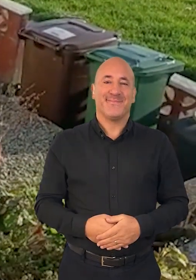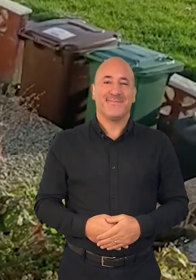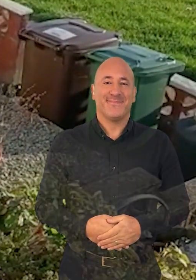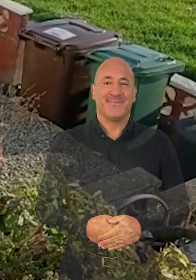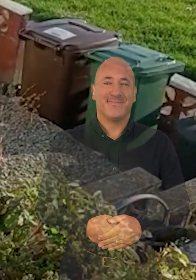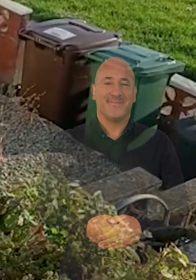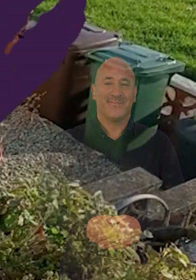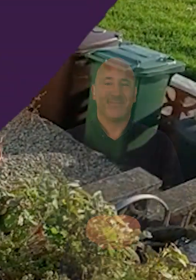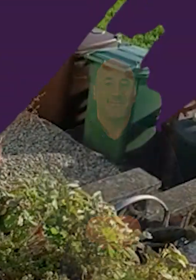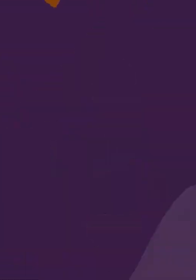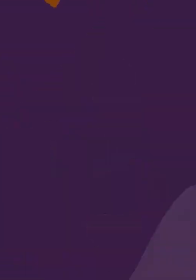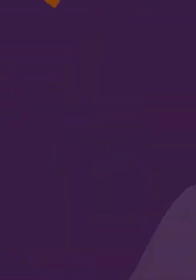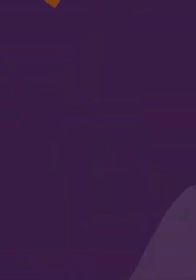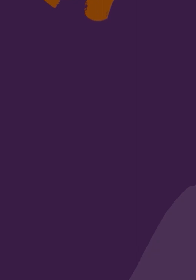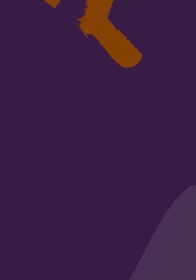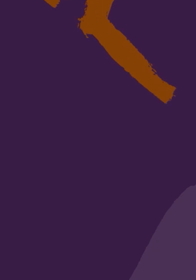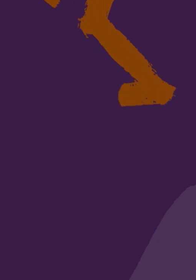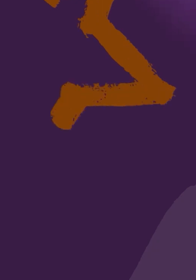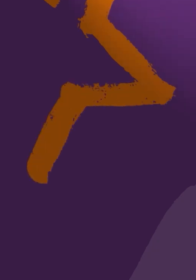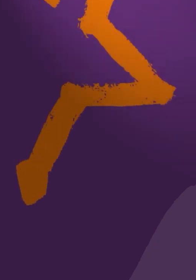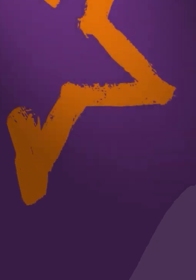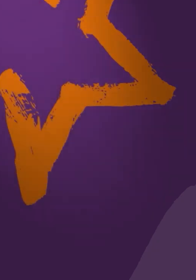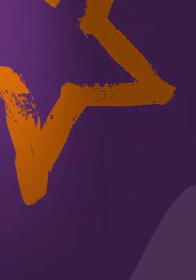too. Congratulations.